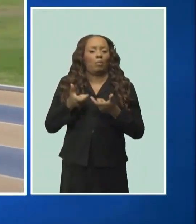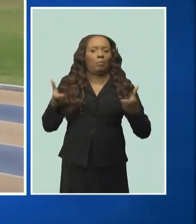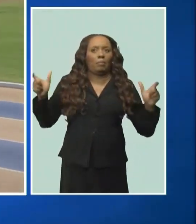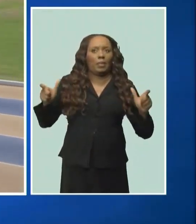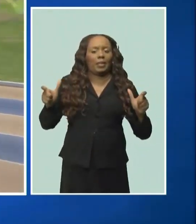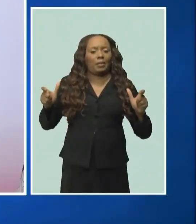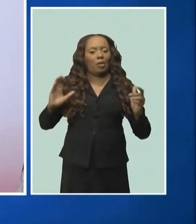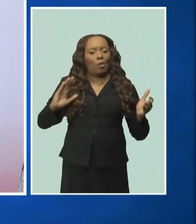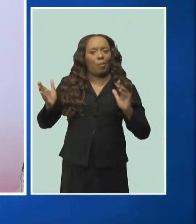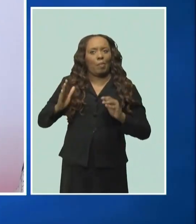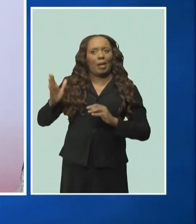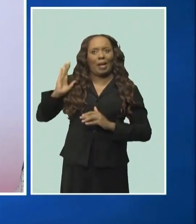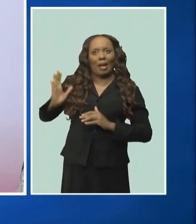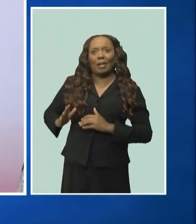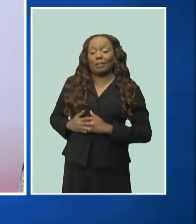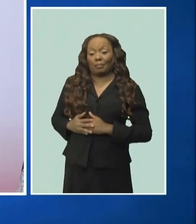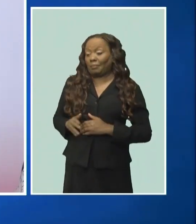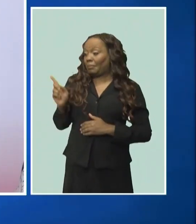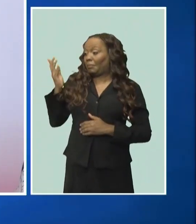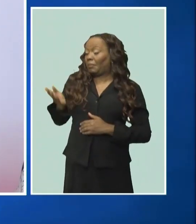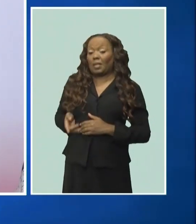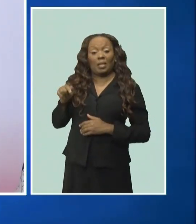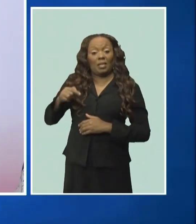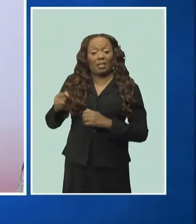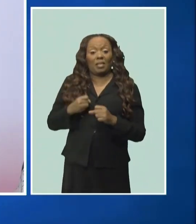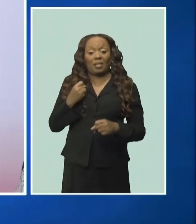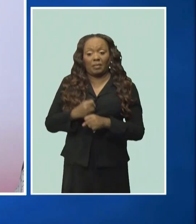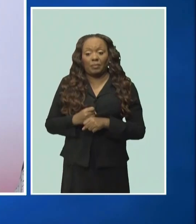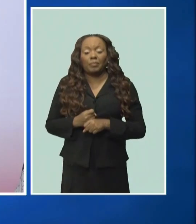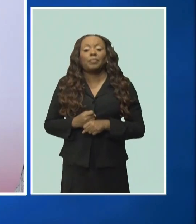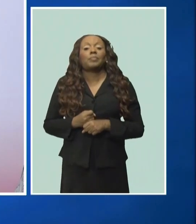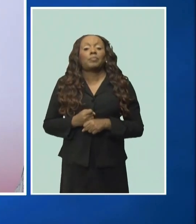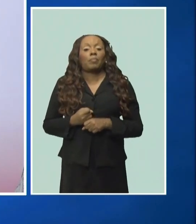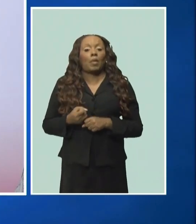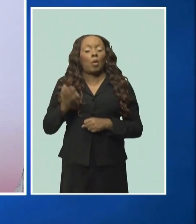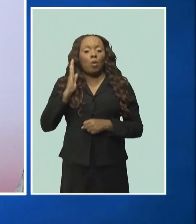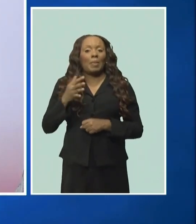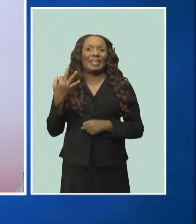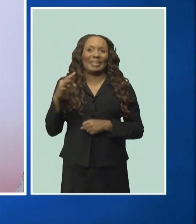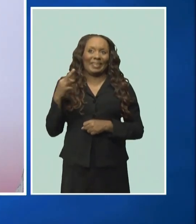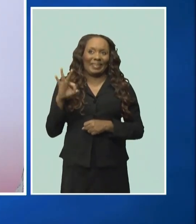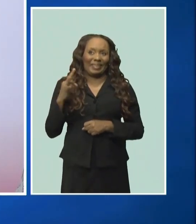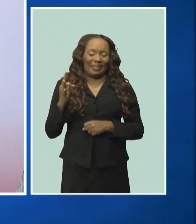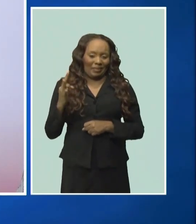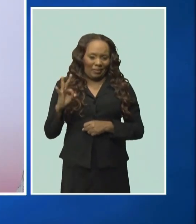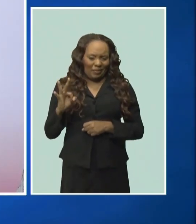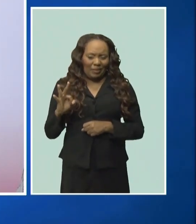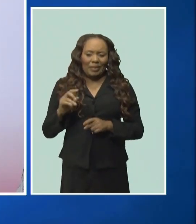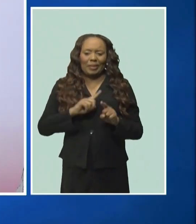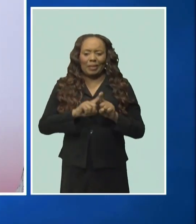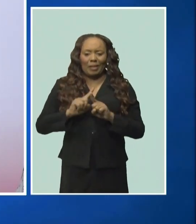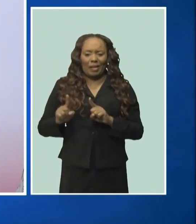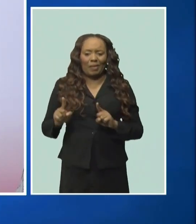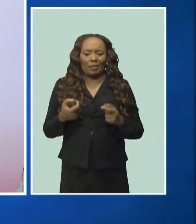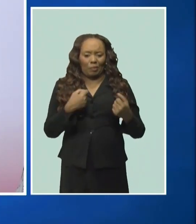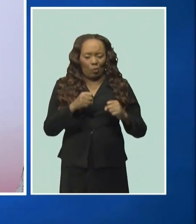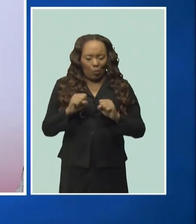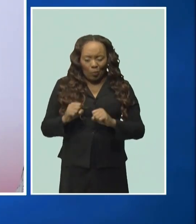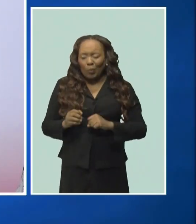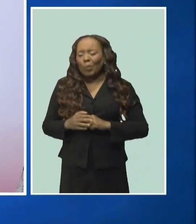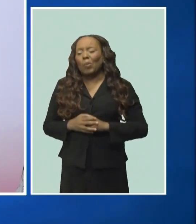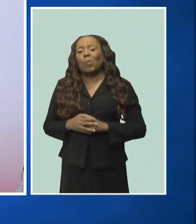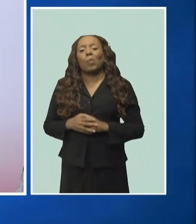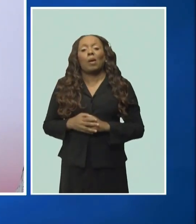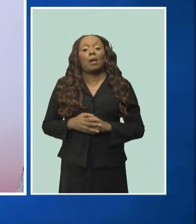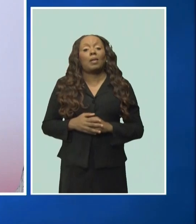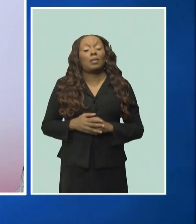year we have 19 disciplines compared to the 13 disciplines we had last year. So we have 6 new disciplines. I want to encourage other disciplines to come